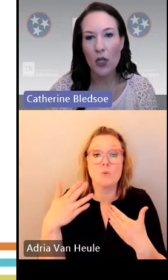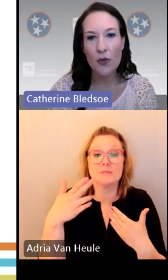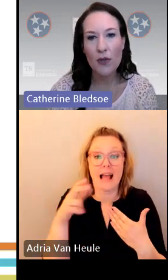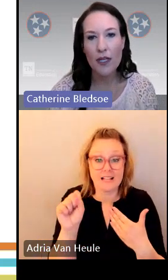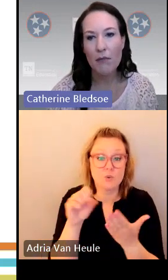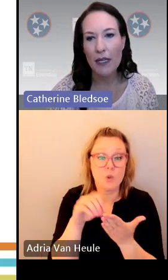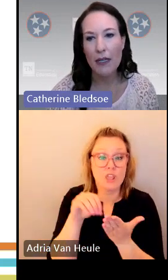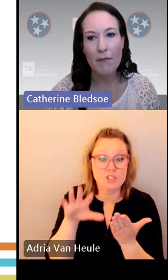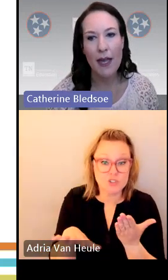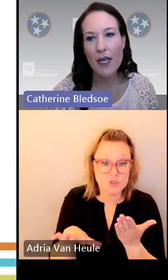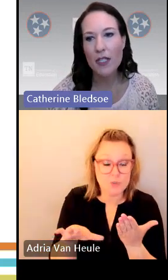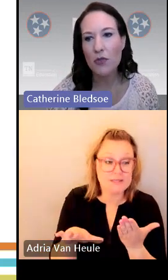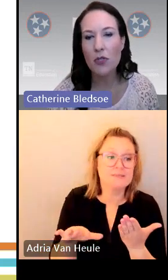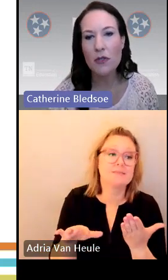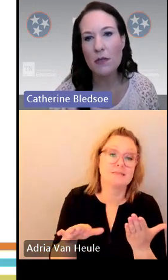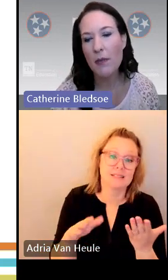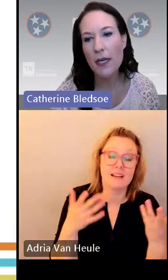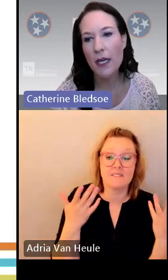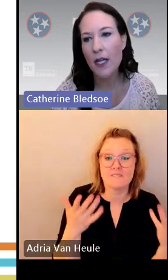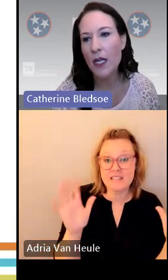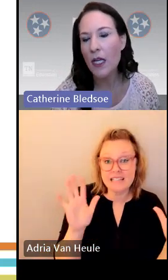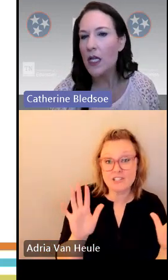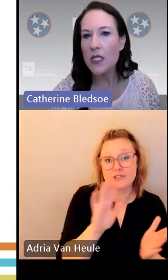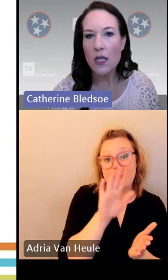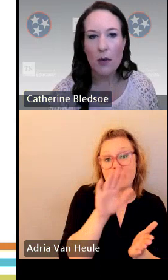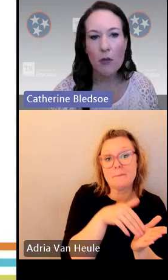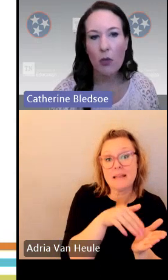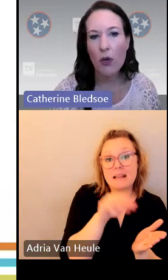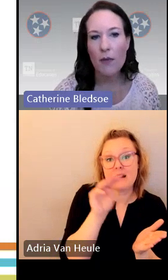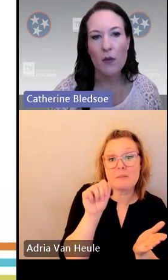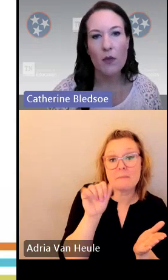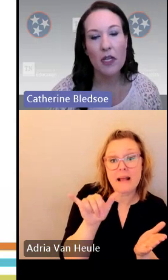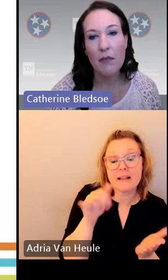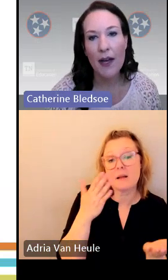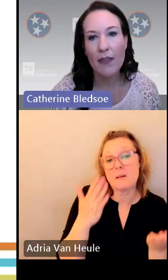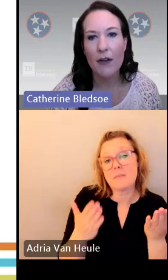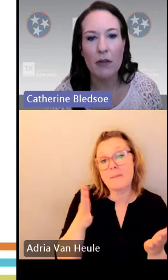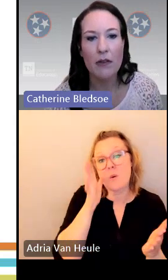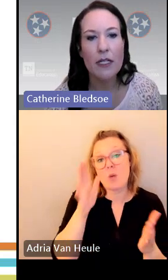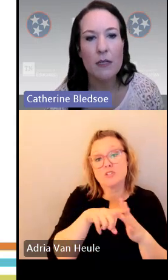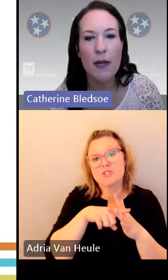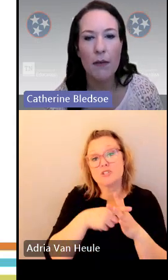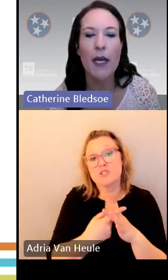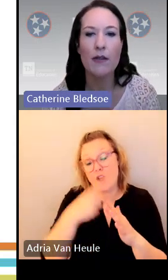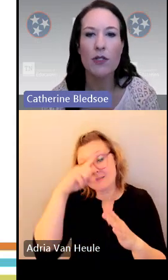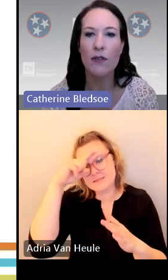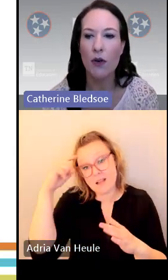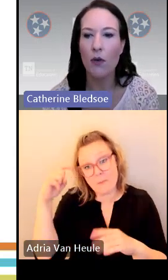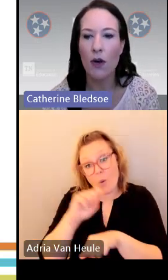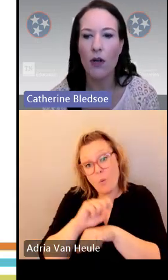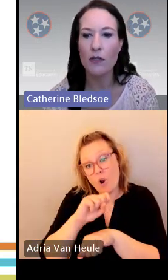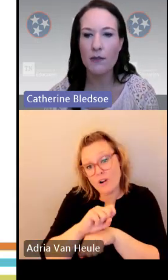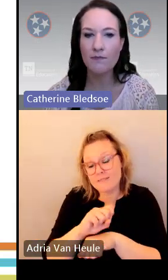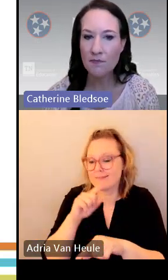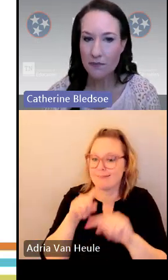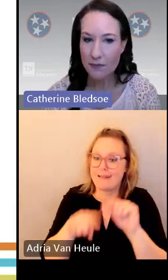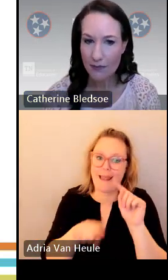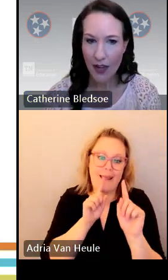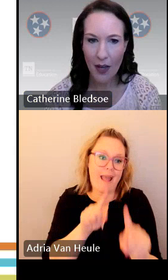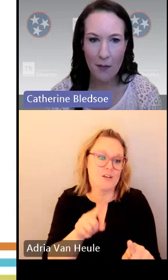schools conclude in mid-May, and so students may begin summer employment, which can impact their ability to be able to answer the phone